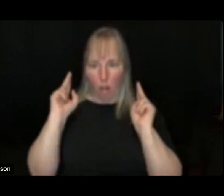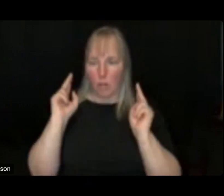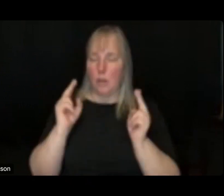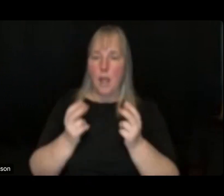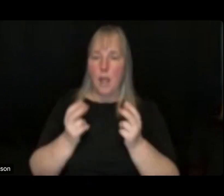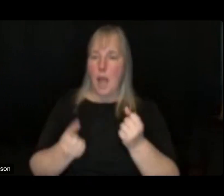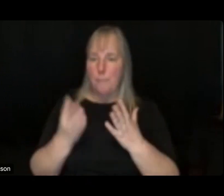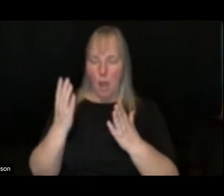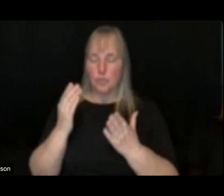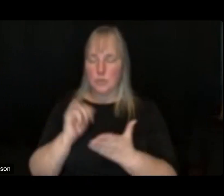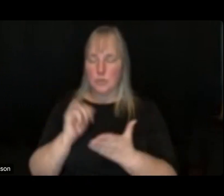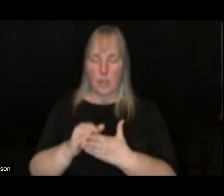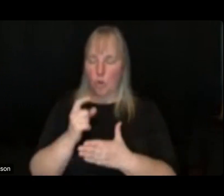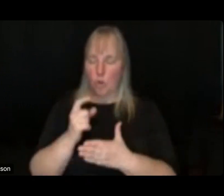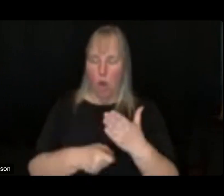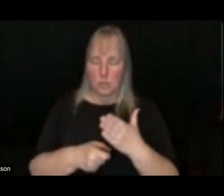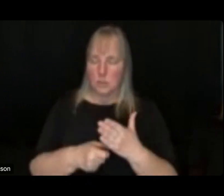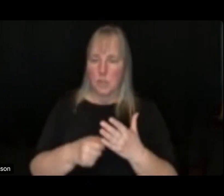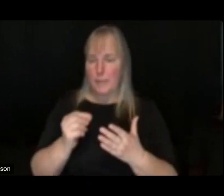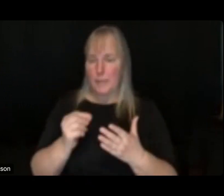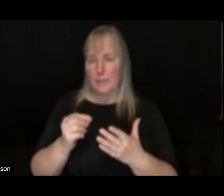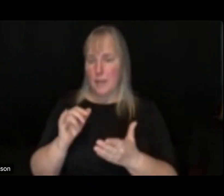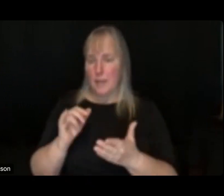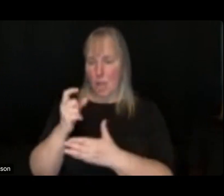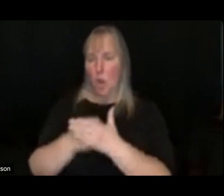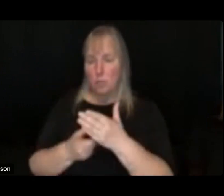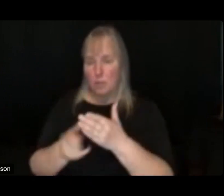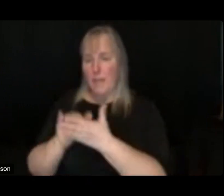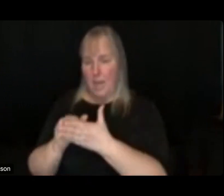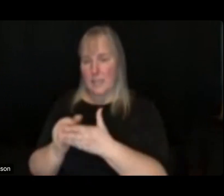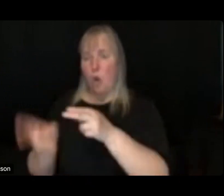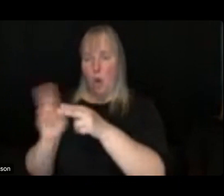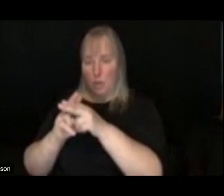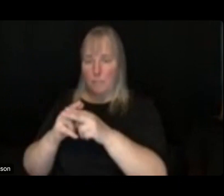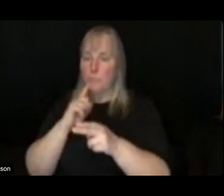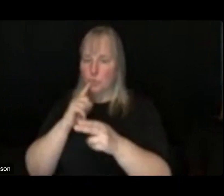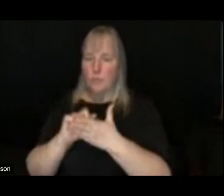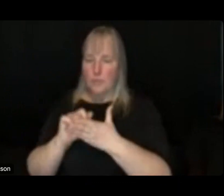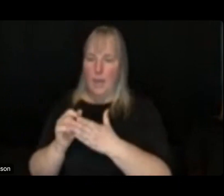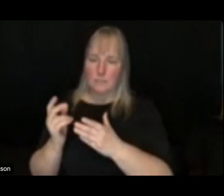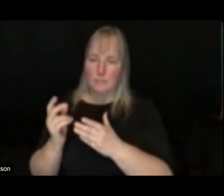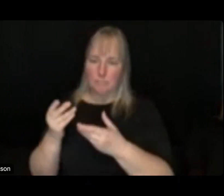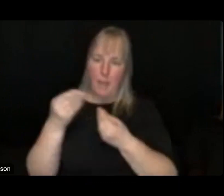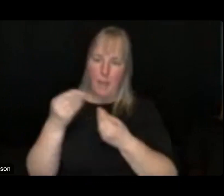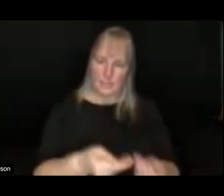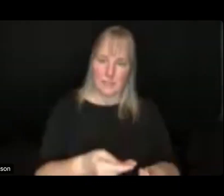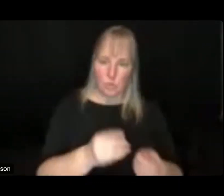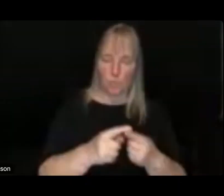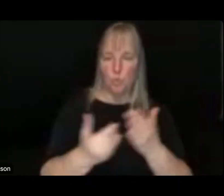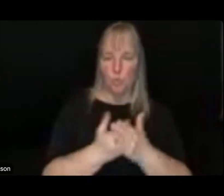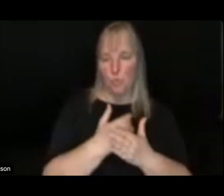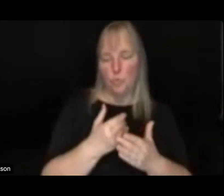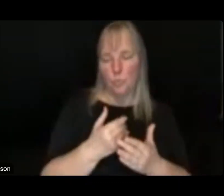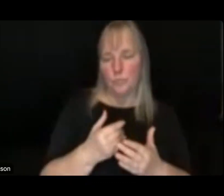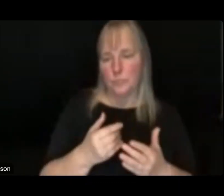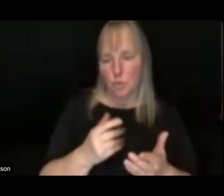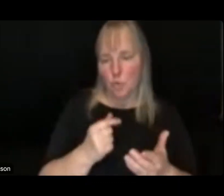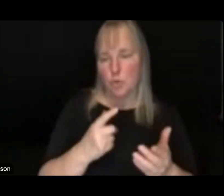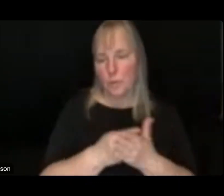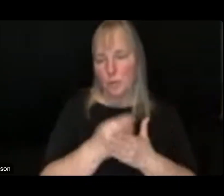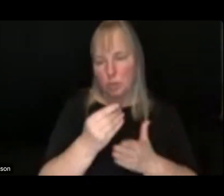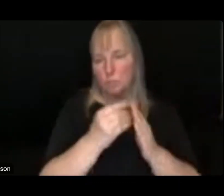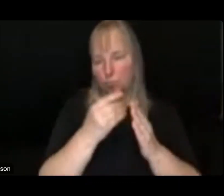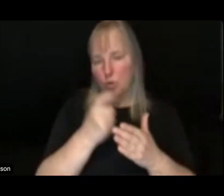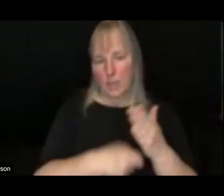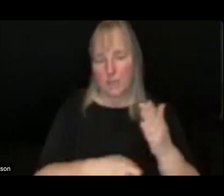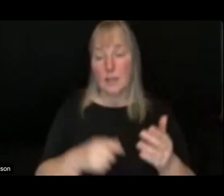cost of material has gone up. So I'm sure it's passed down through new construction also. Well, that's certainly true if you smooth